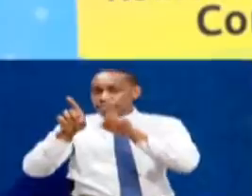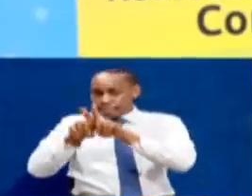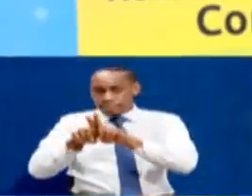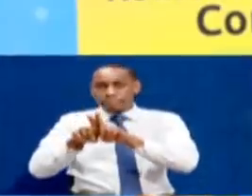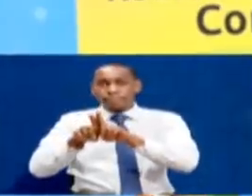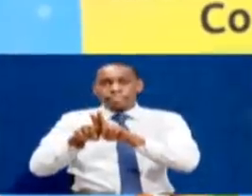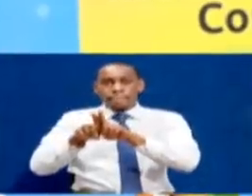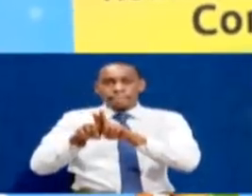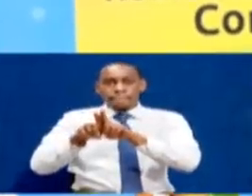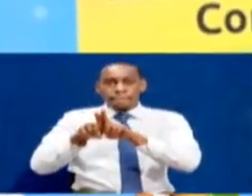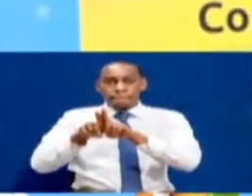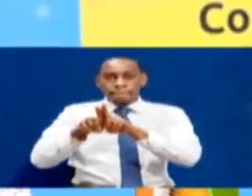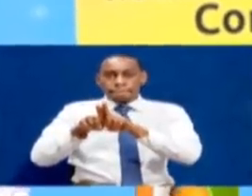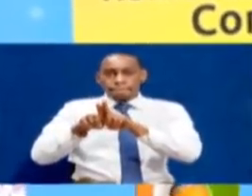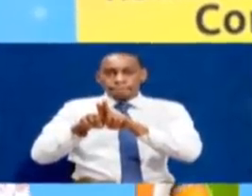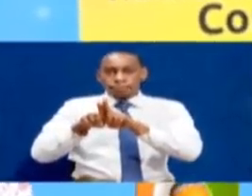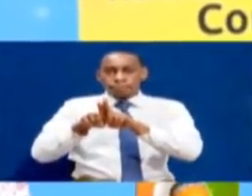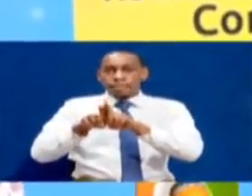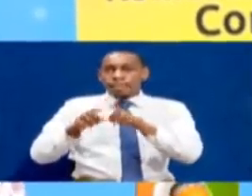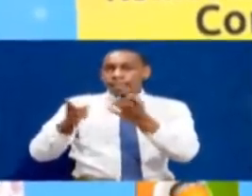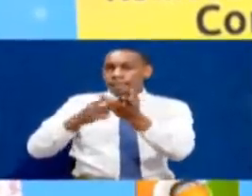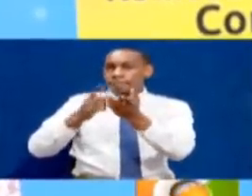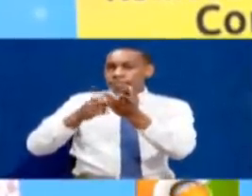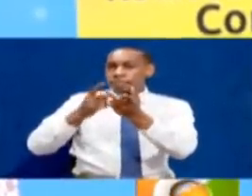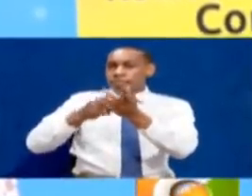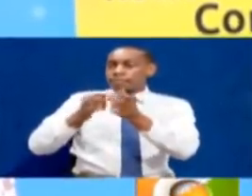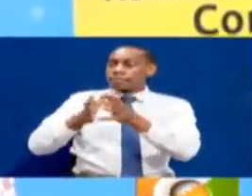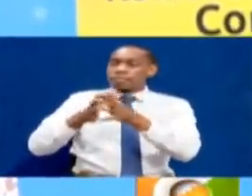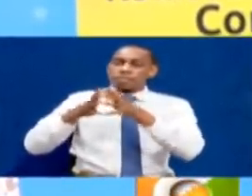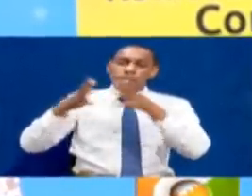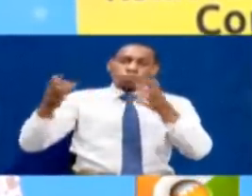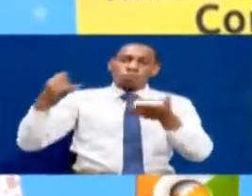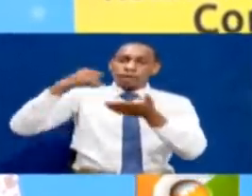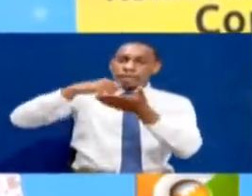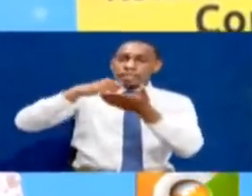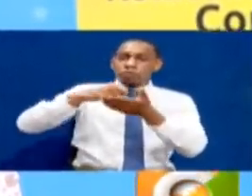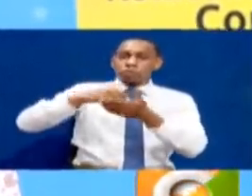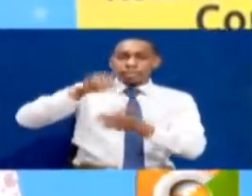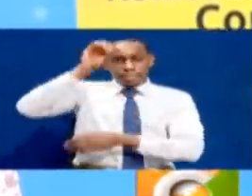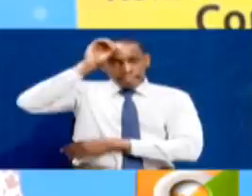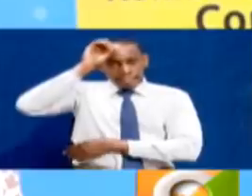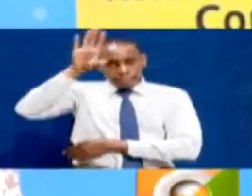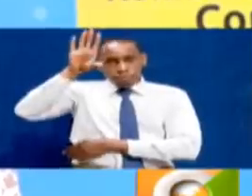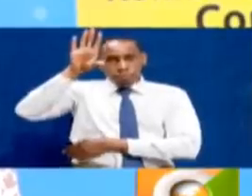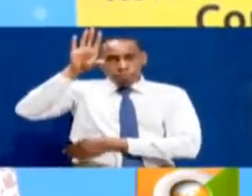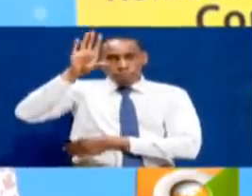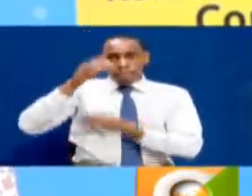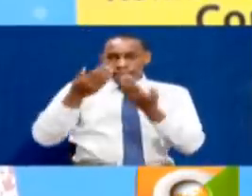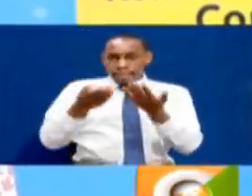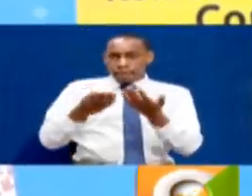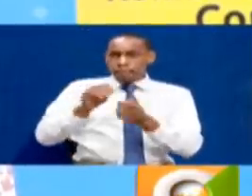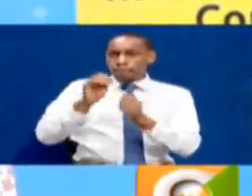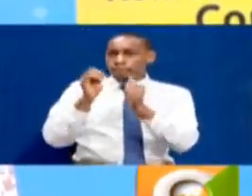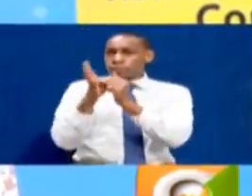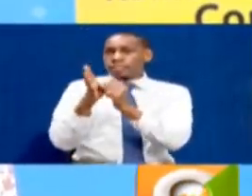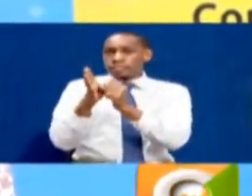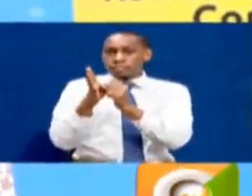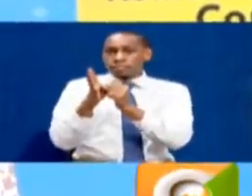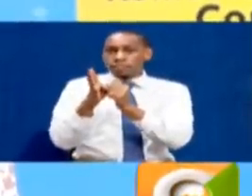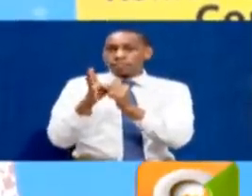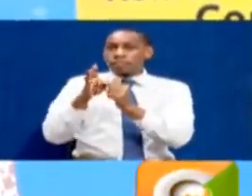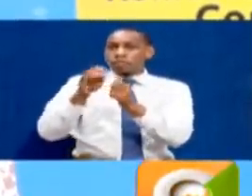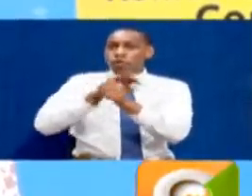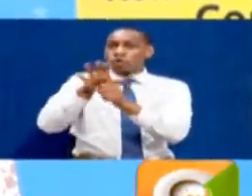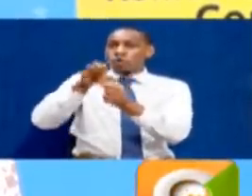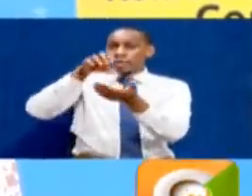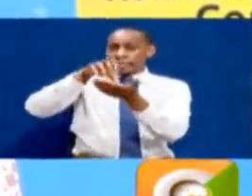are also increasing in numbers, including counties like Kiambu, now growing at 14 new